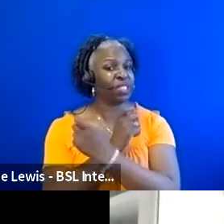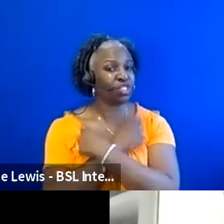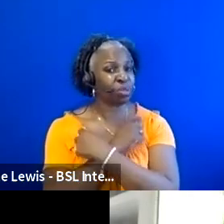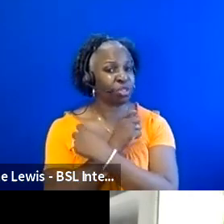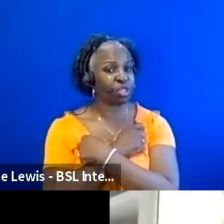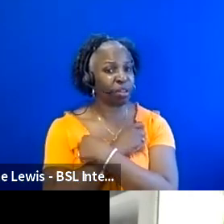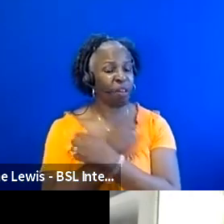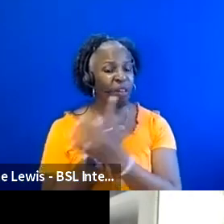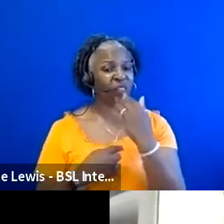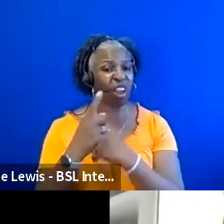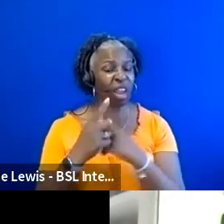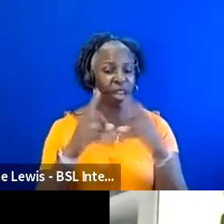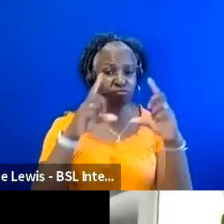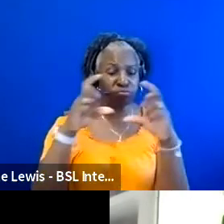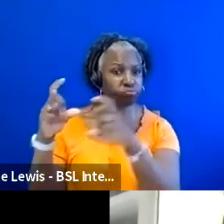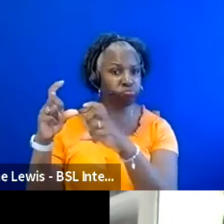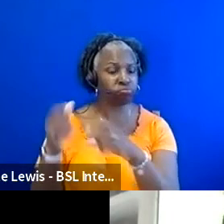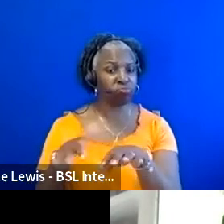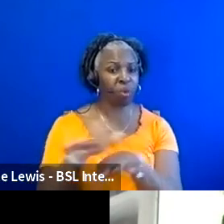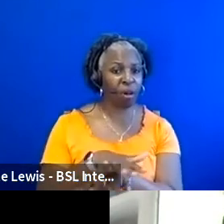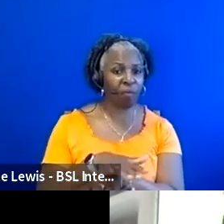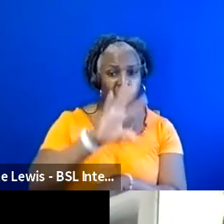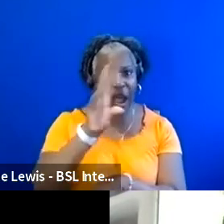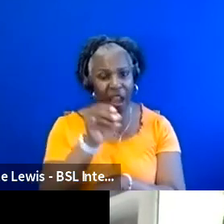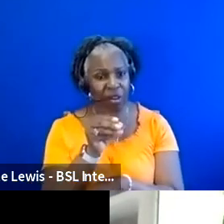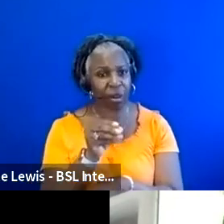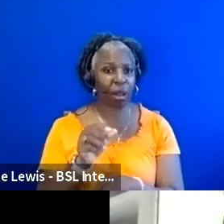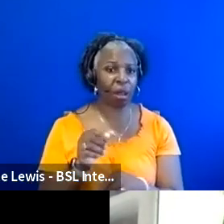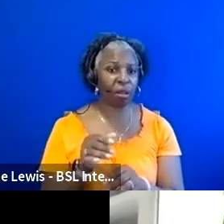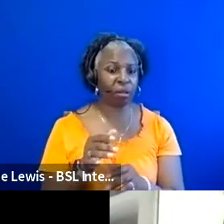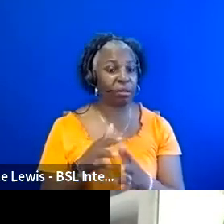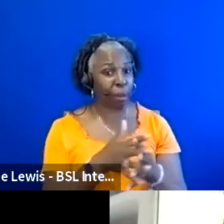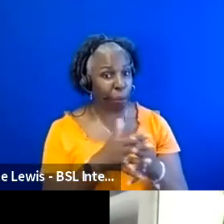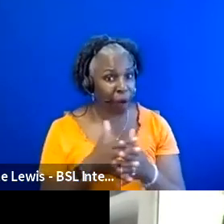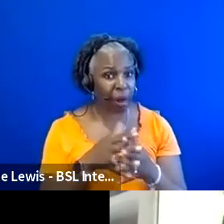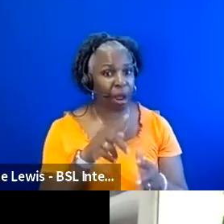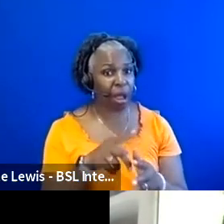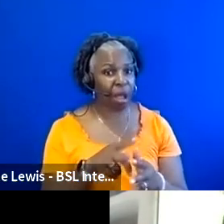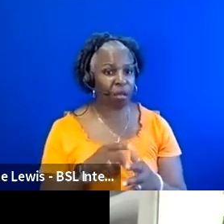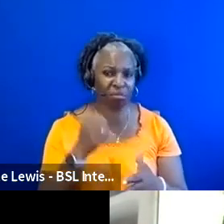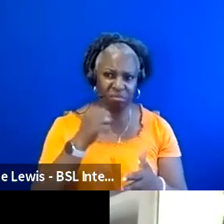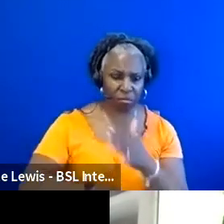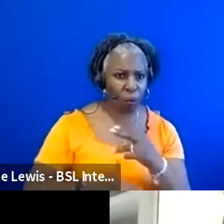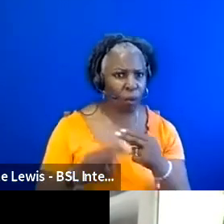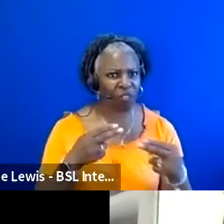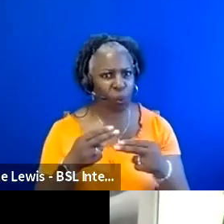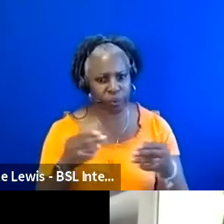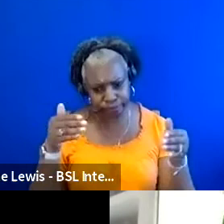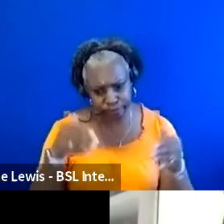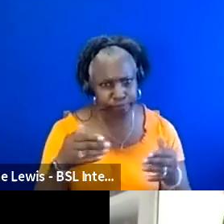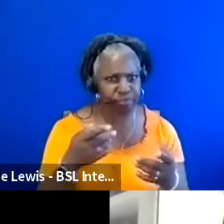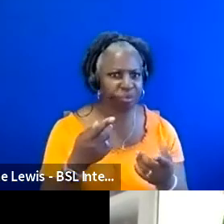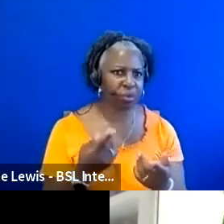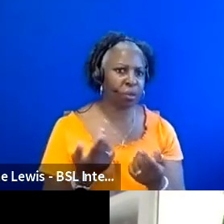photographer based in Germany, covering the Middle East, Africa, and America. She's dedicated to covering hard news and documentary projects with a human rights